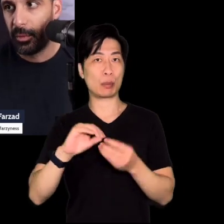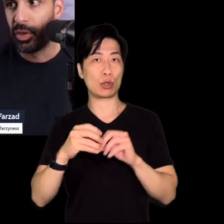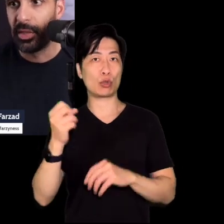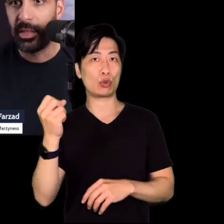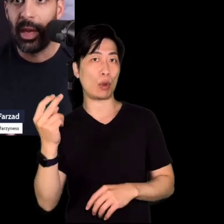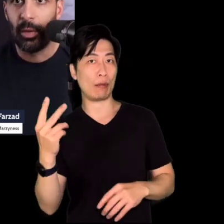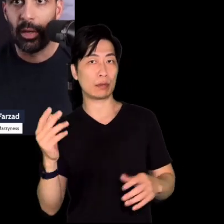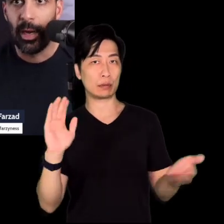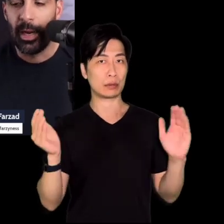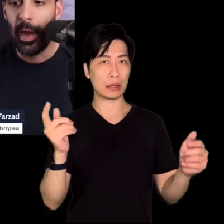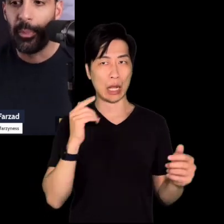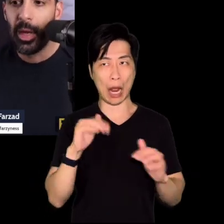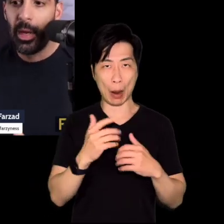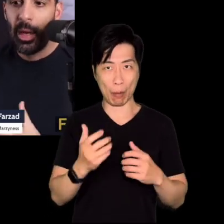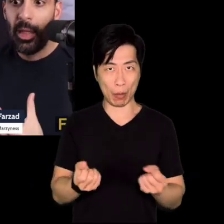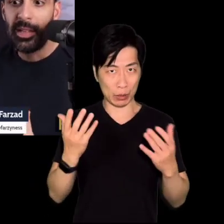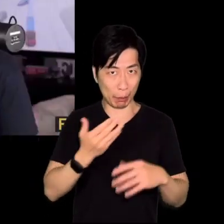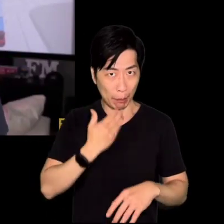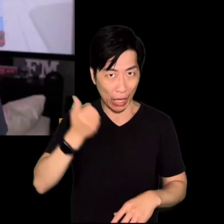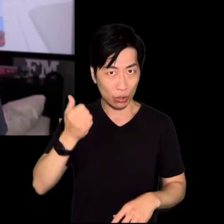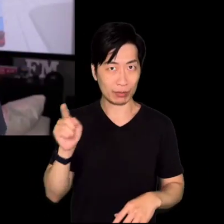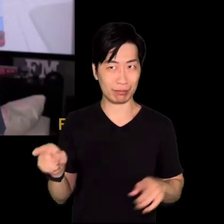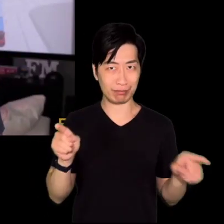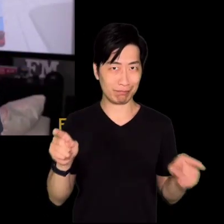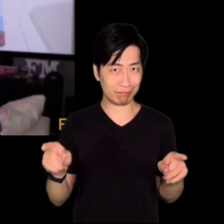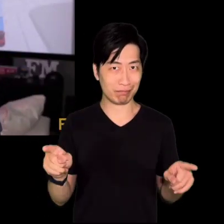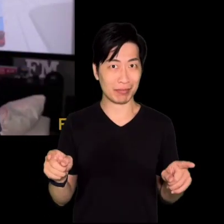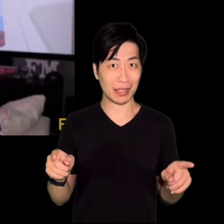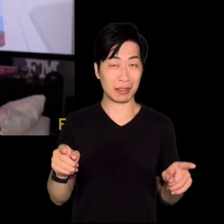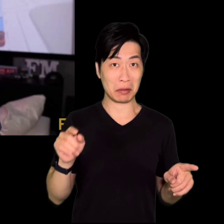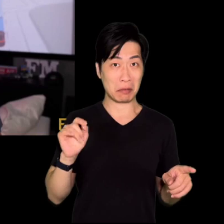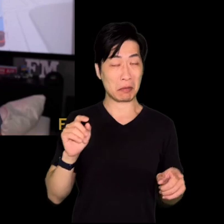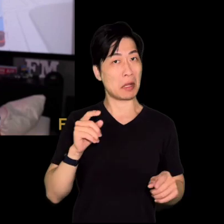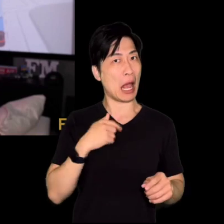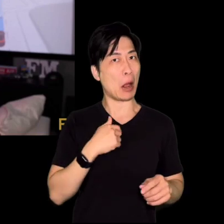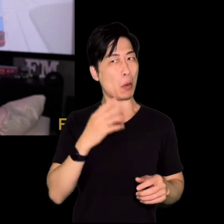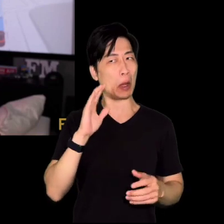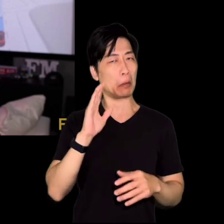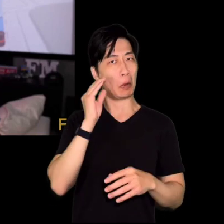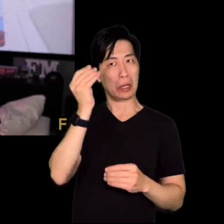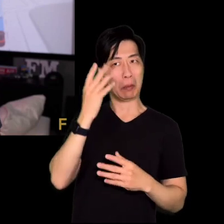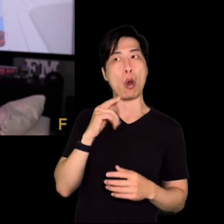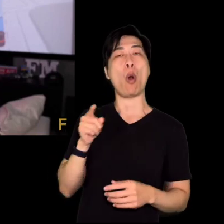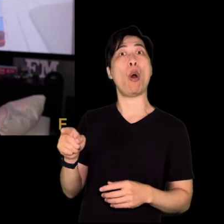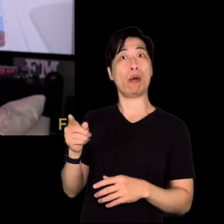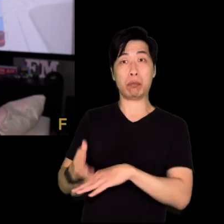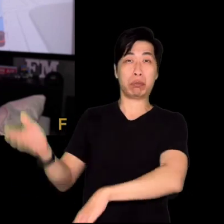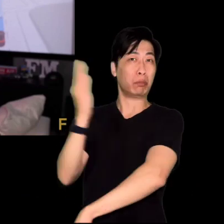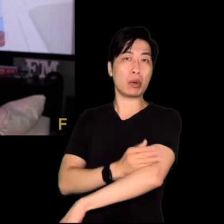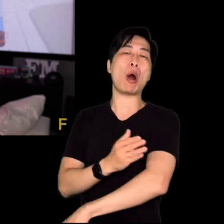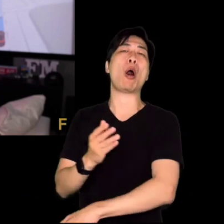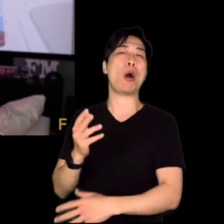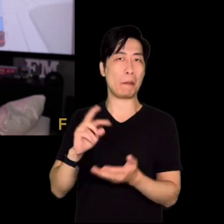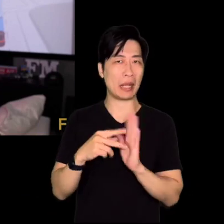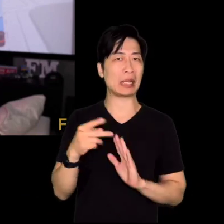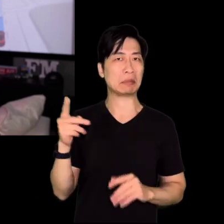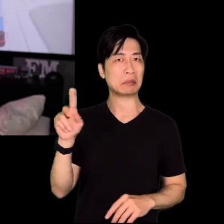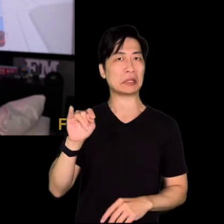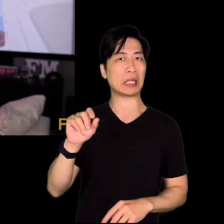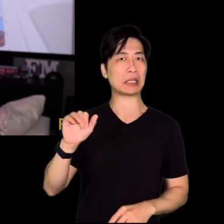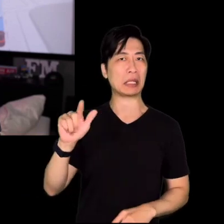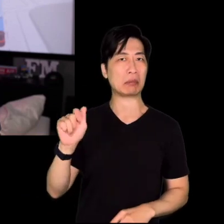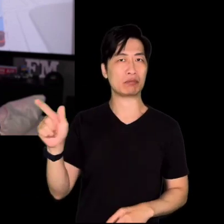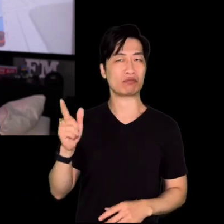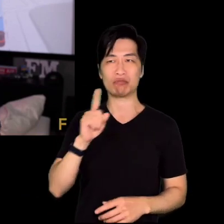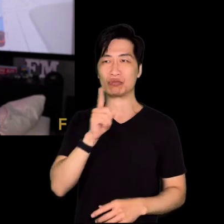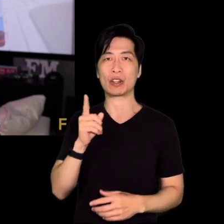which is the version that's out there right now. This will tell me if Tesla has finally figured out, if they finally gotten to a point where they're saying, hey,